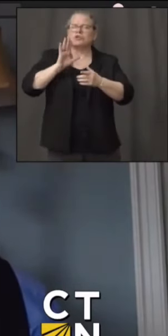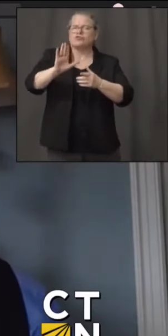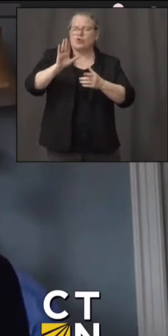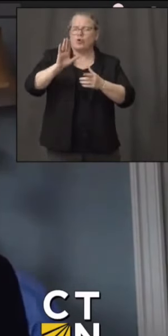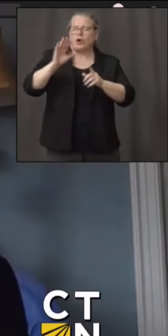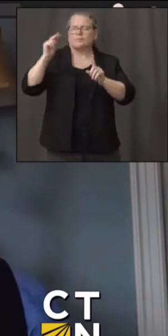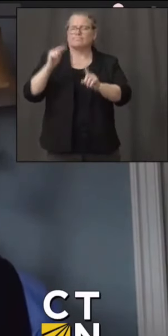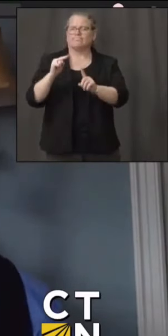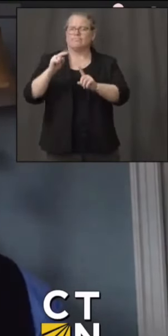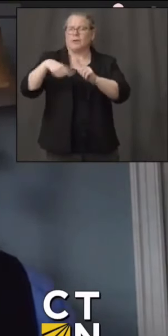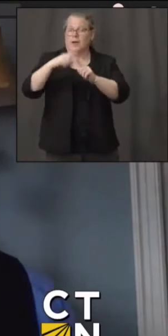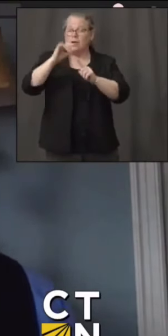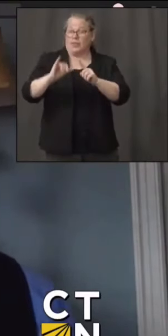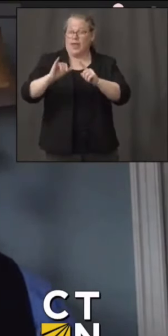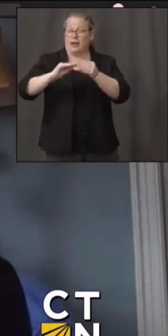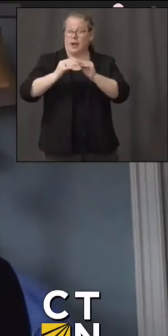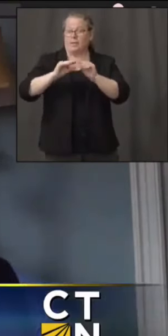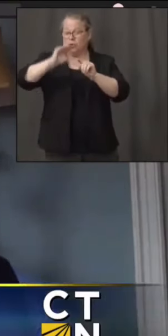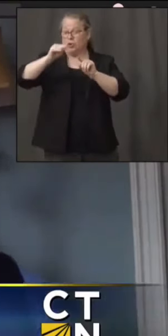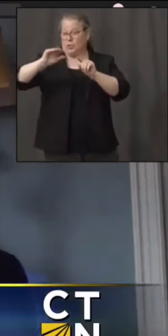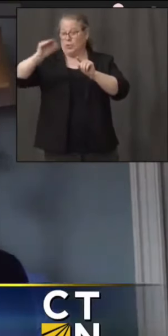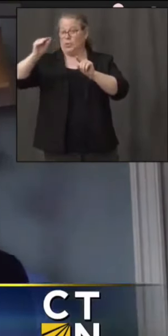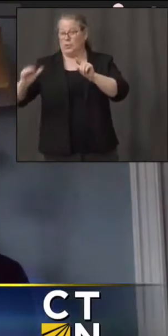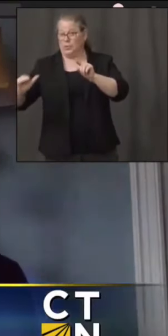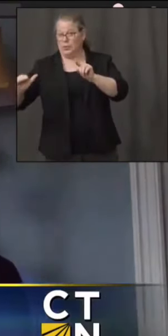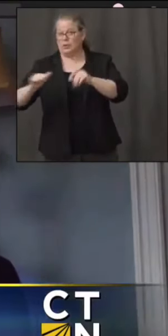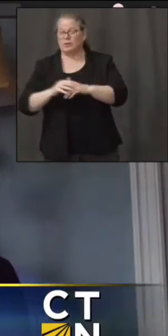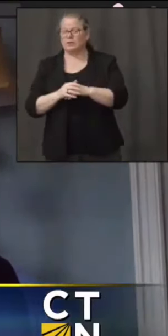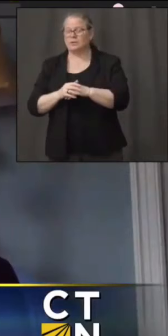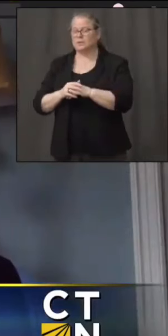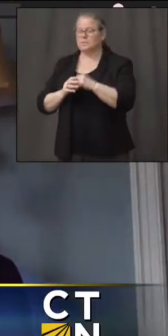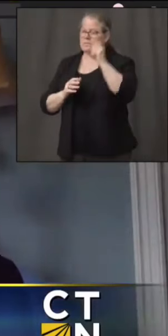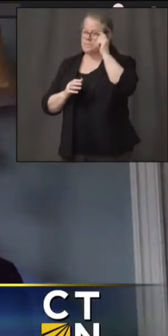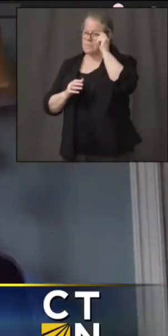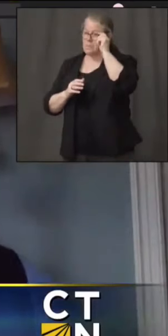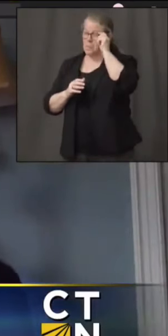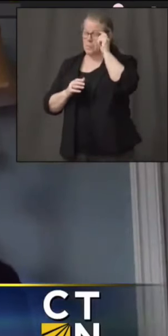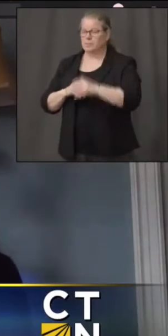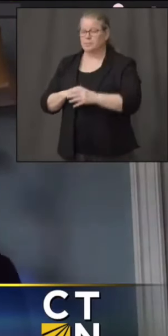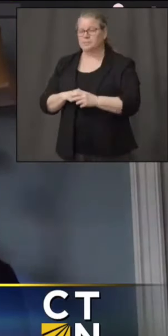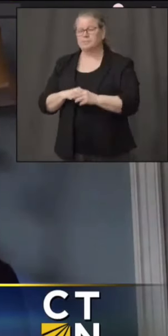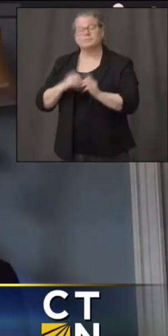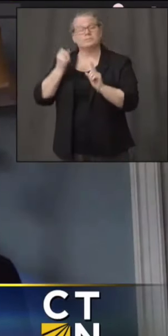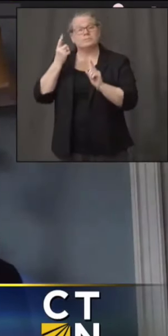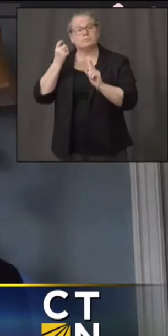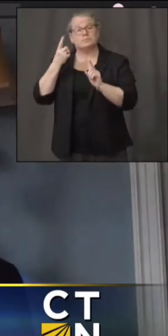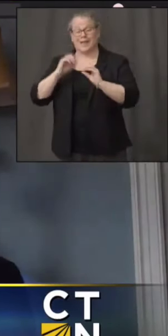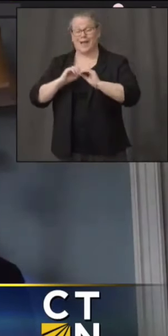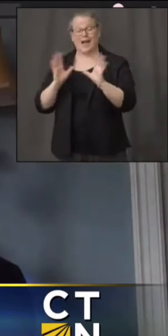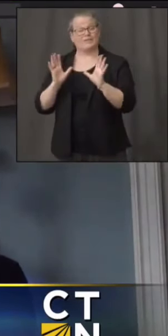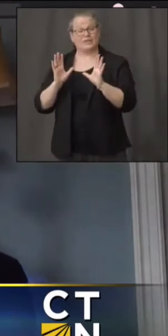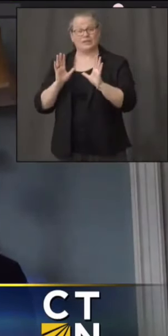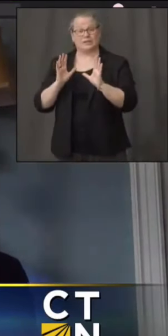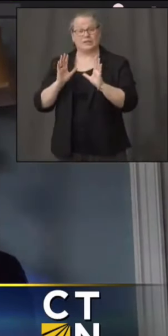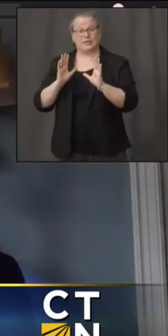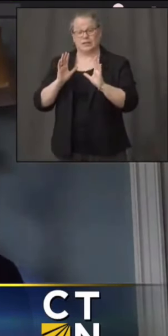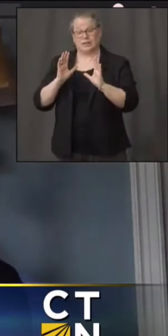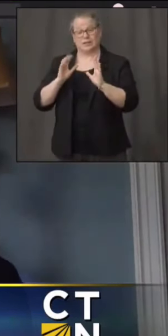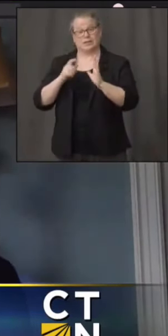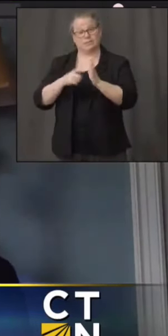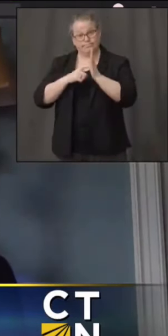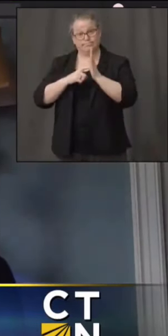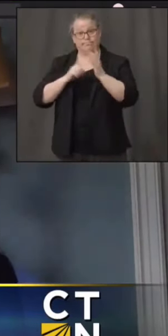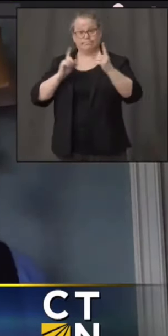I think it's clear that social mitigation, what we've done in terms of social distancing has had a dramatic effect on